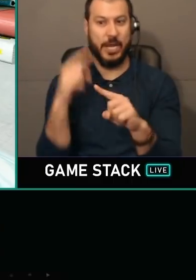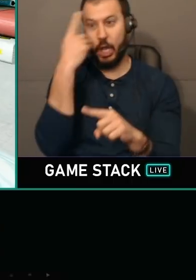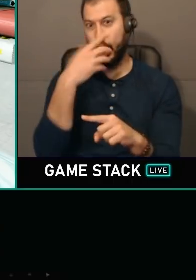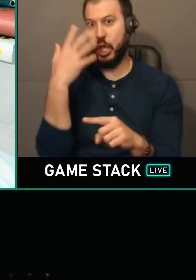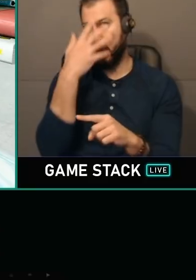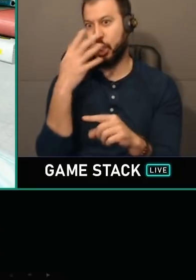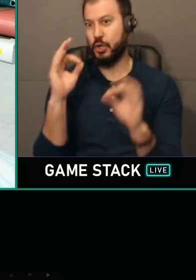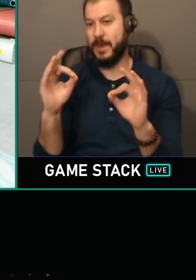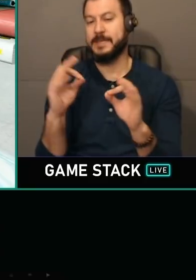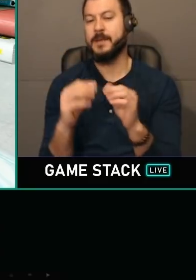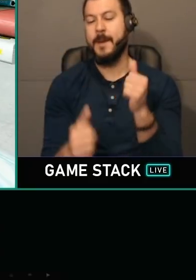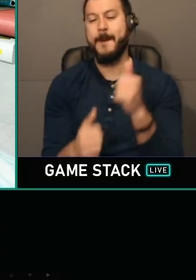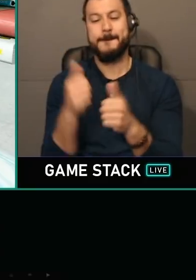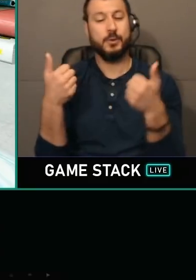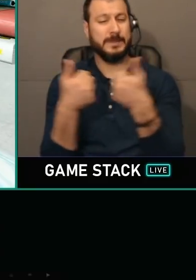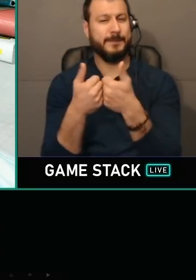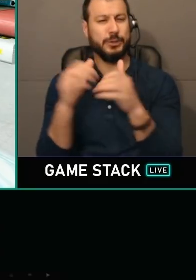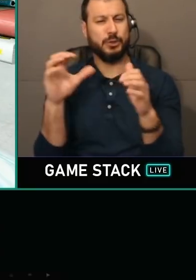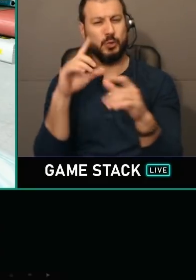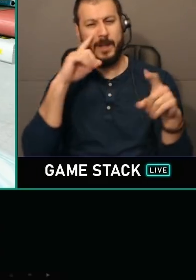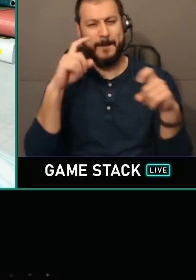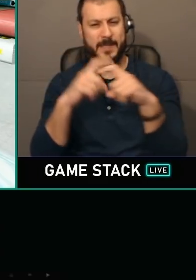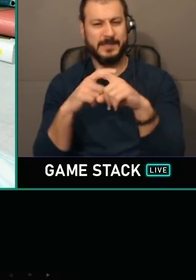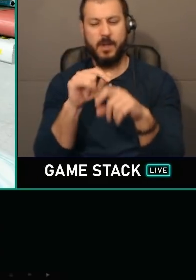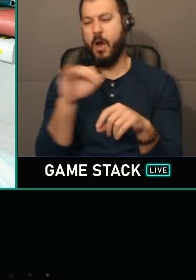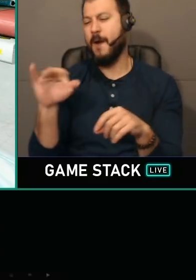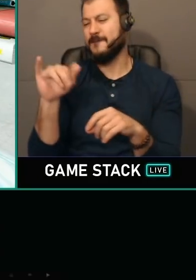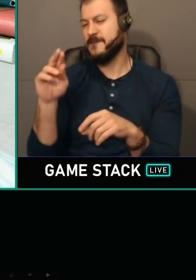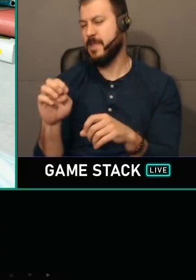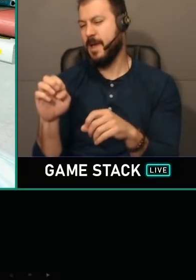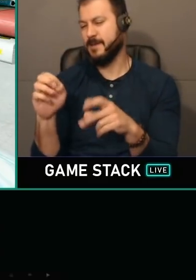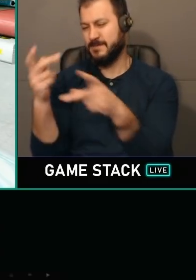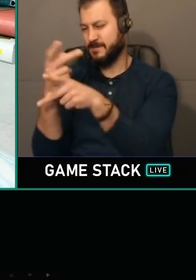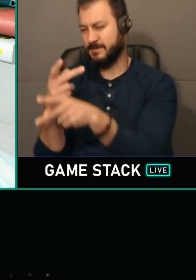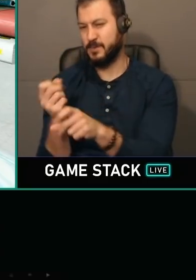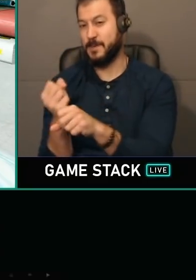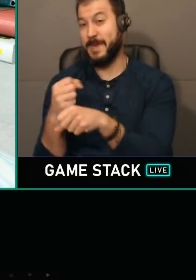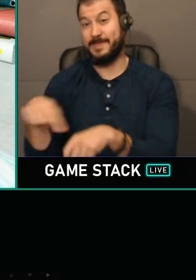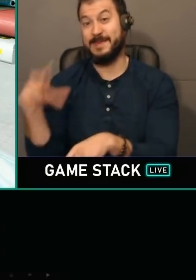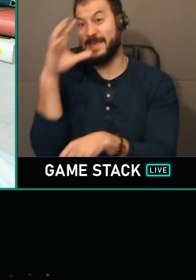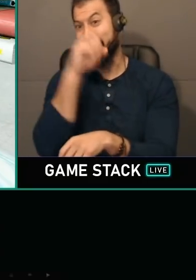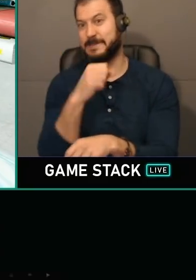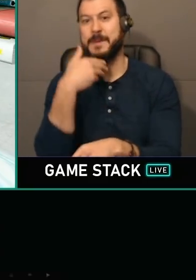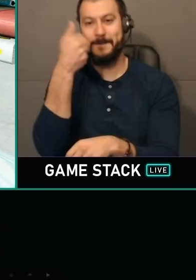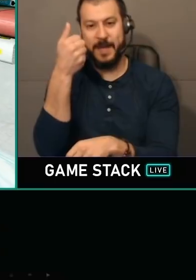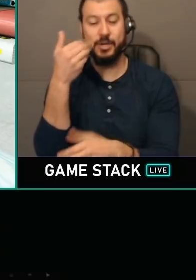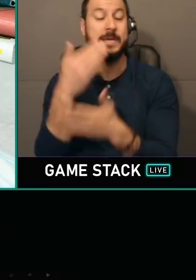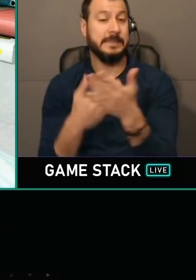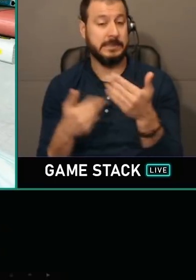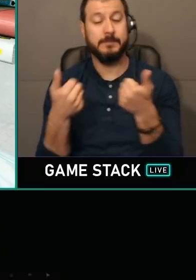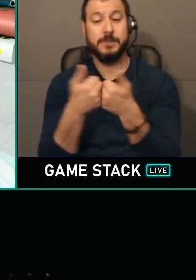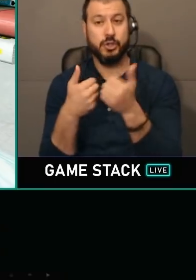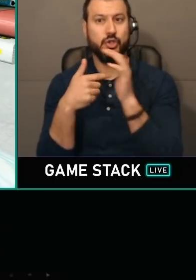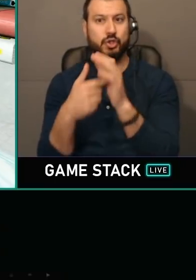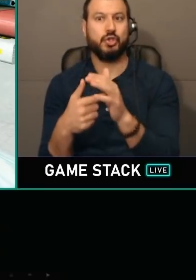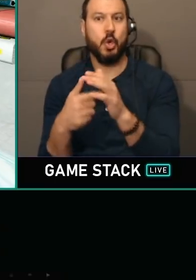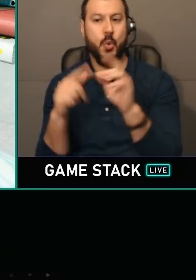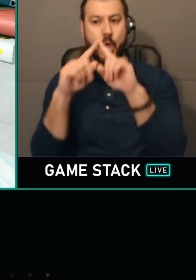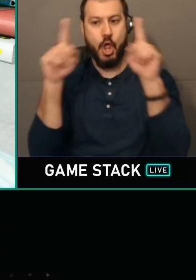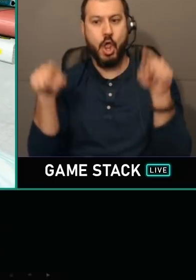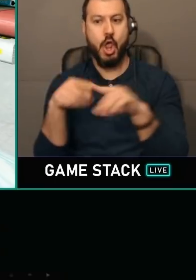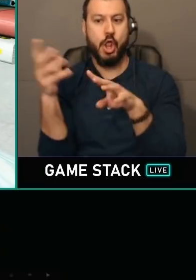Most titles do complex offline processing to make these estimates better. Some titles show a load screen while textures are